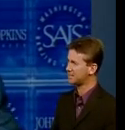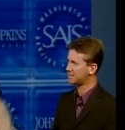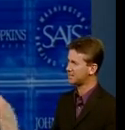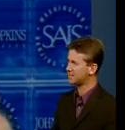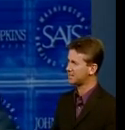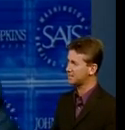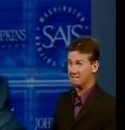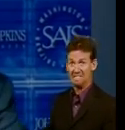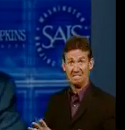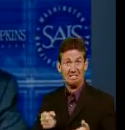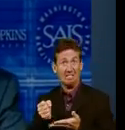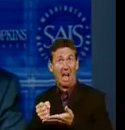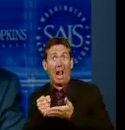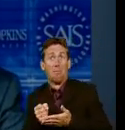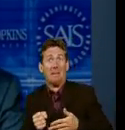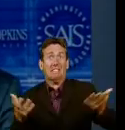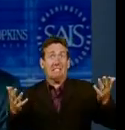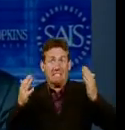Help. Well,